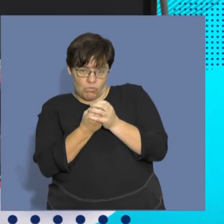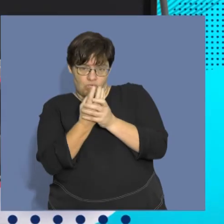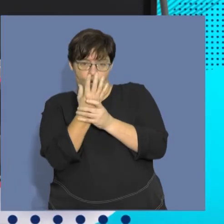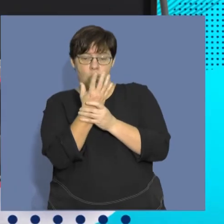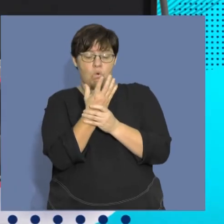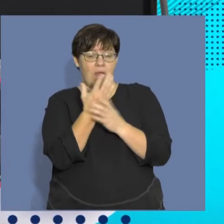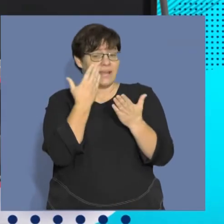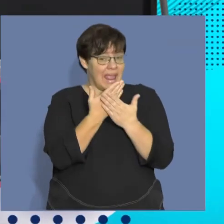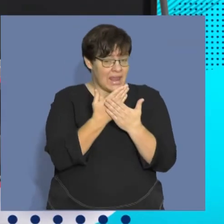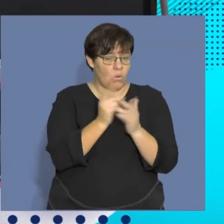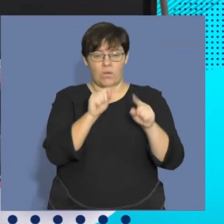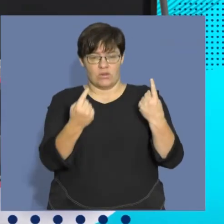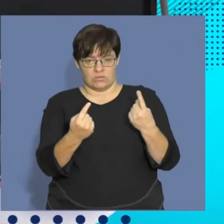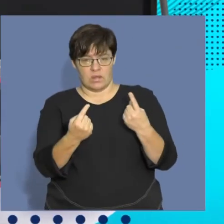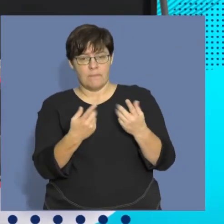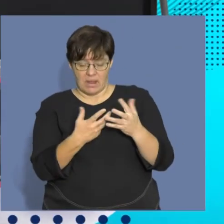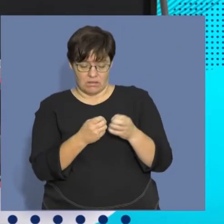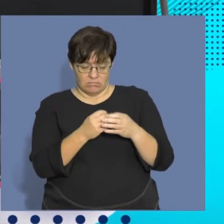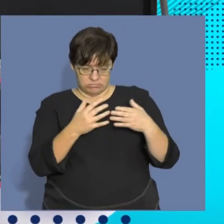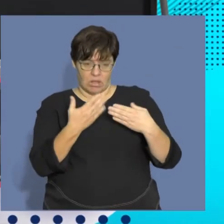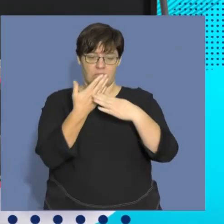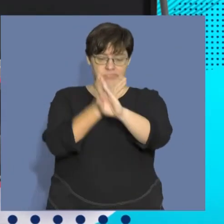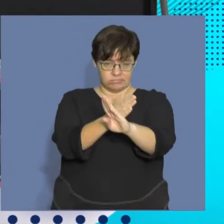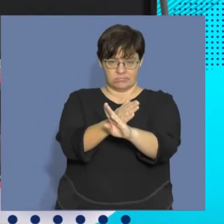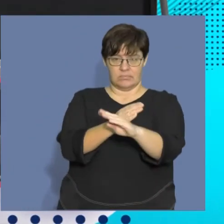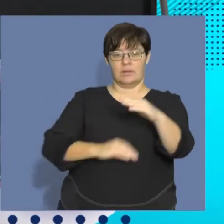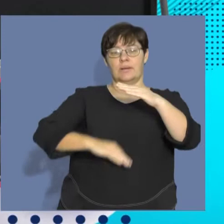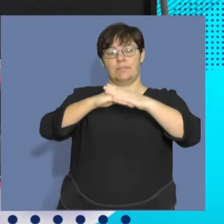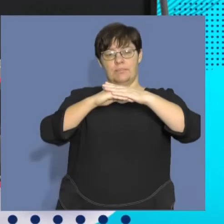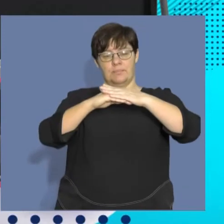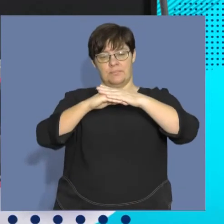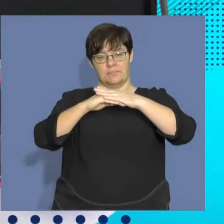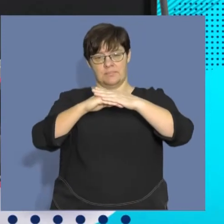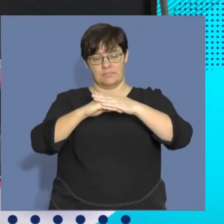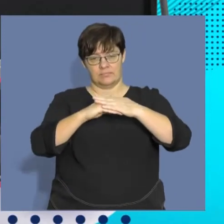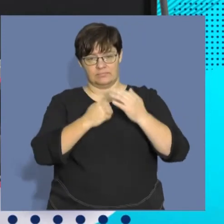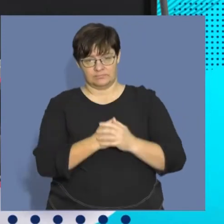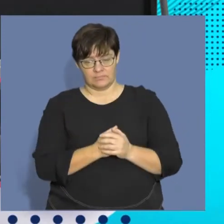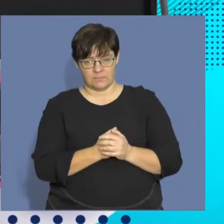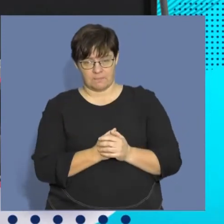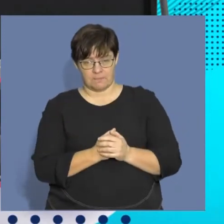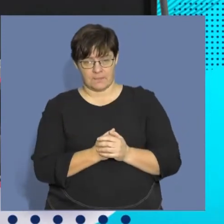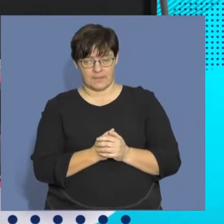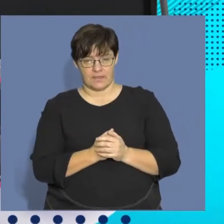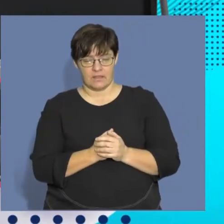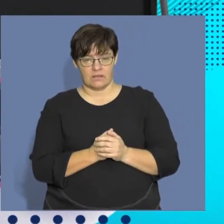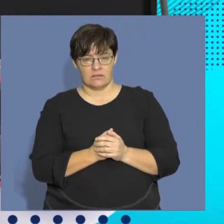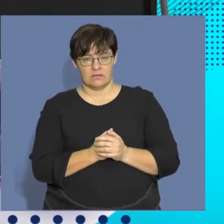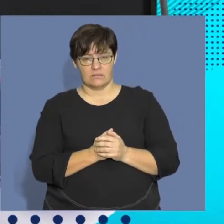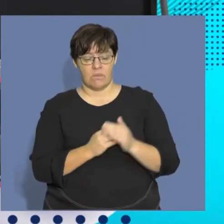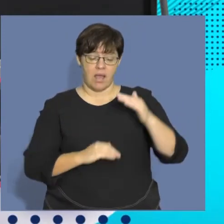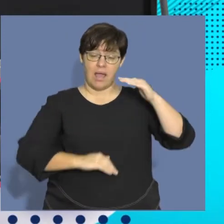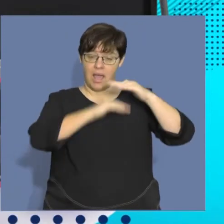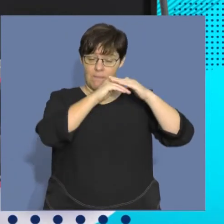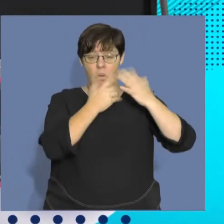They're going to restrict population growth to a particular size, an upper